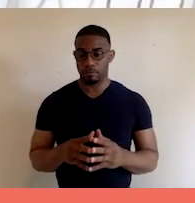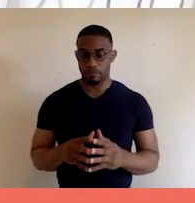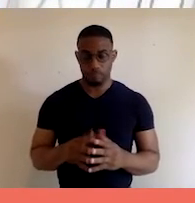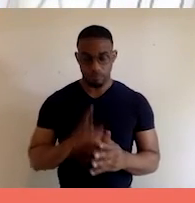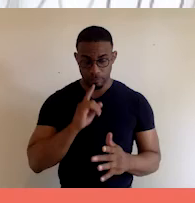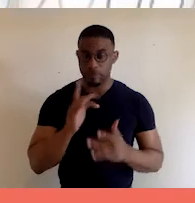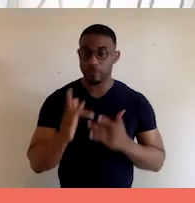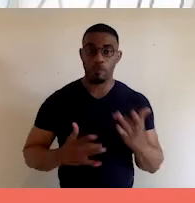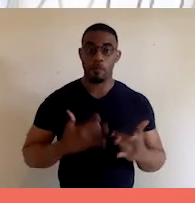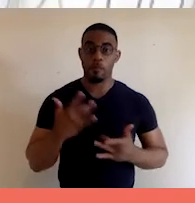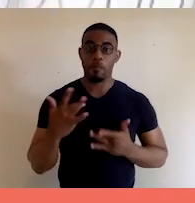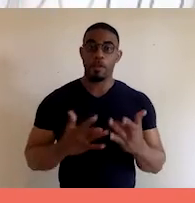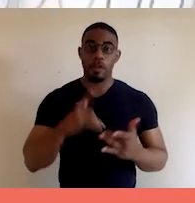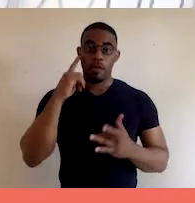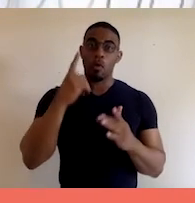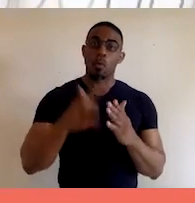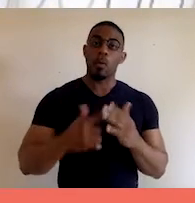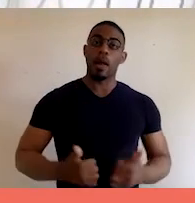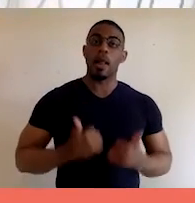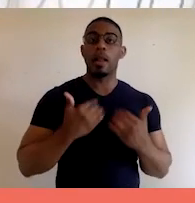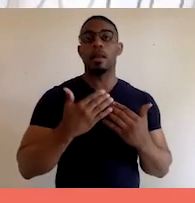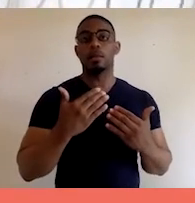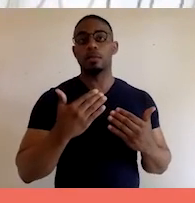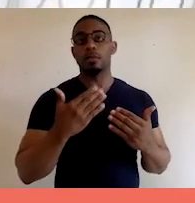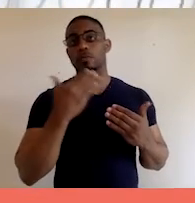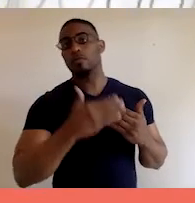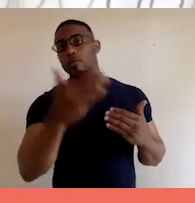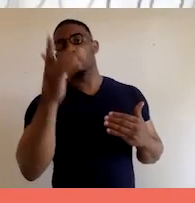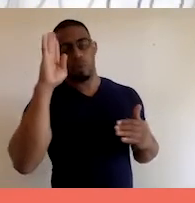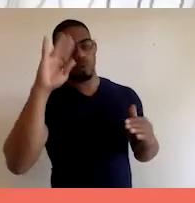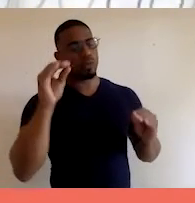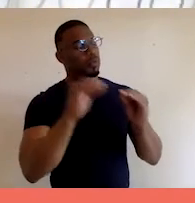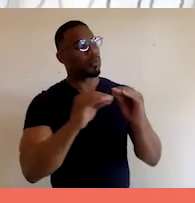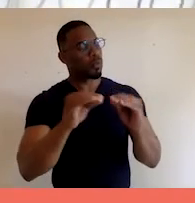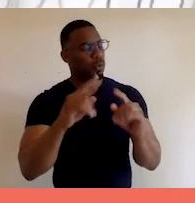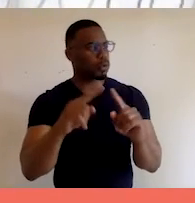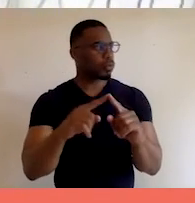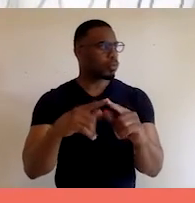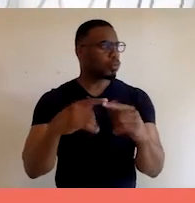are excited for what lies ahead, but we know there's